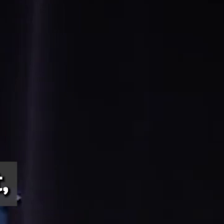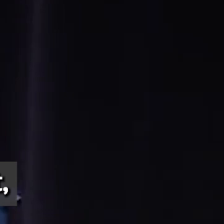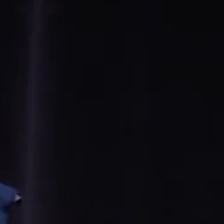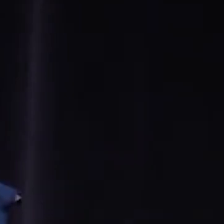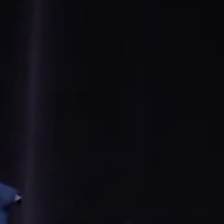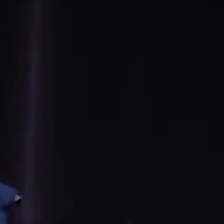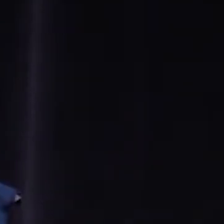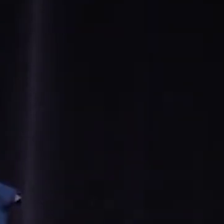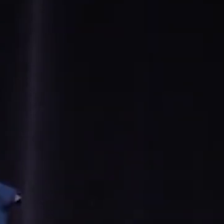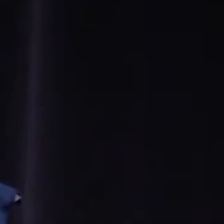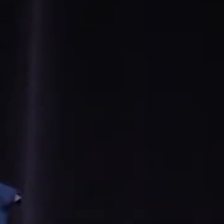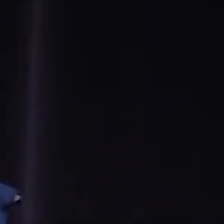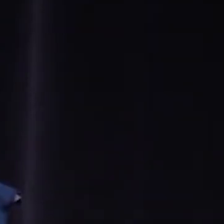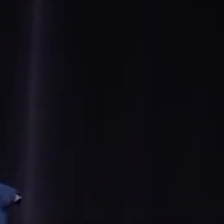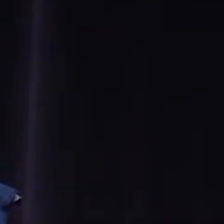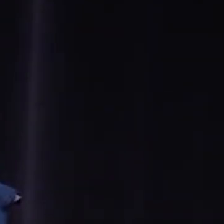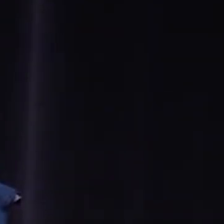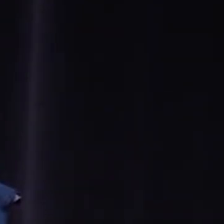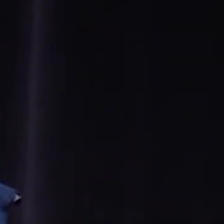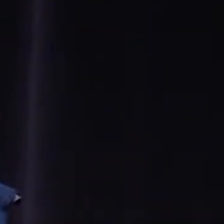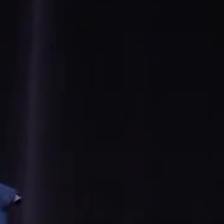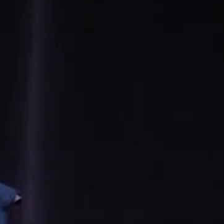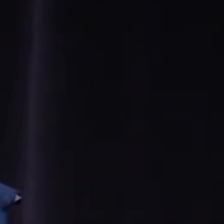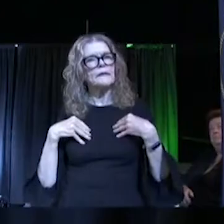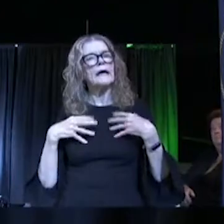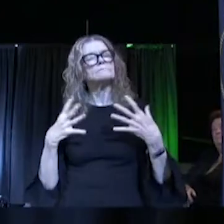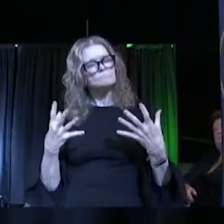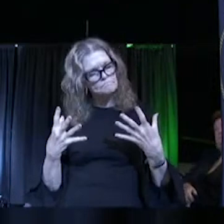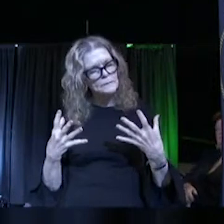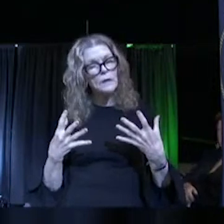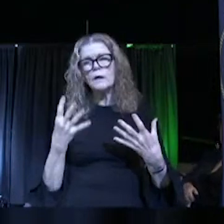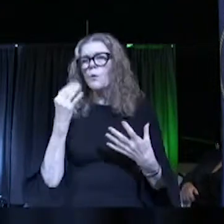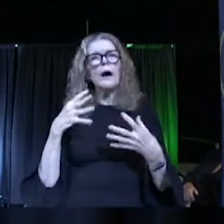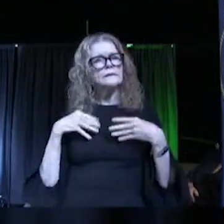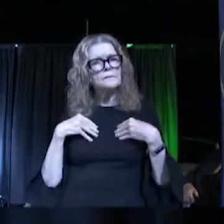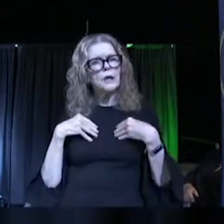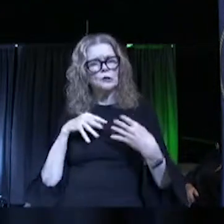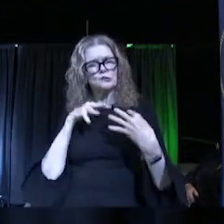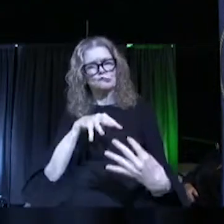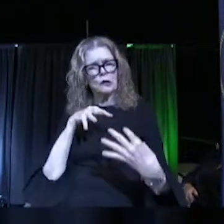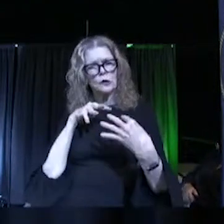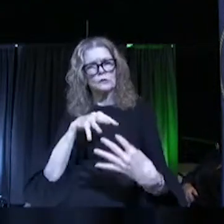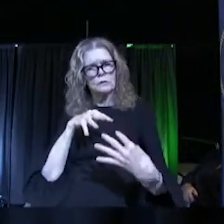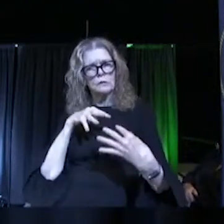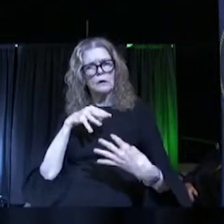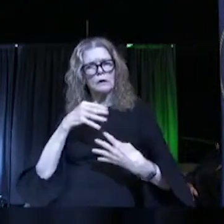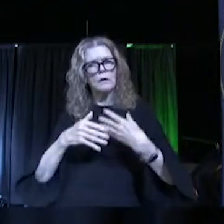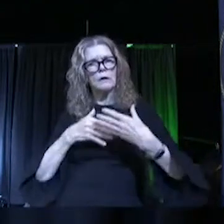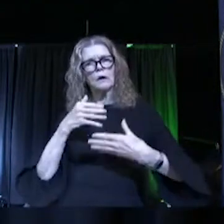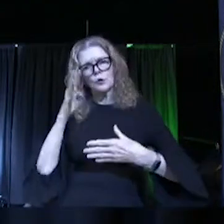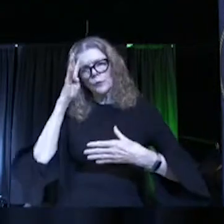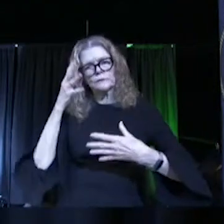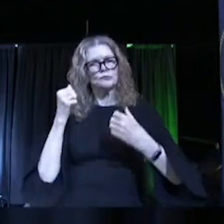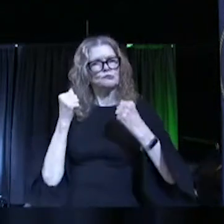end in sight, that goal kept coming closer and closer the harder and farther you tried. Because struggle creates strength. Struggle creates the window